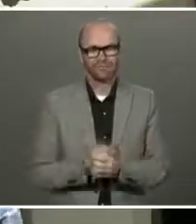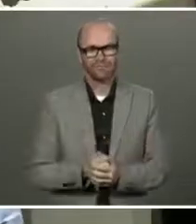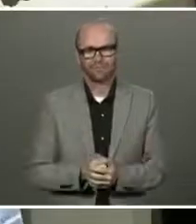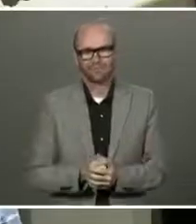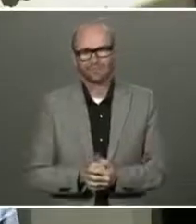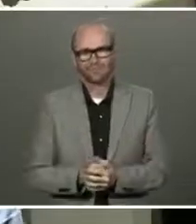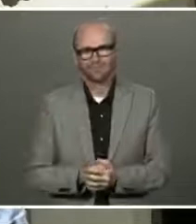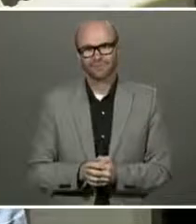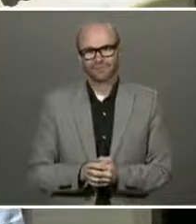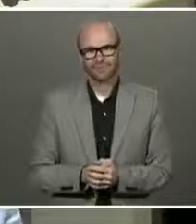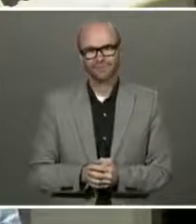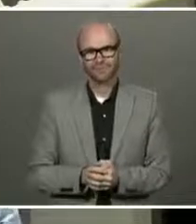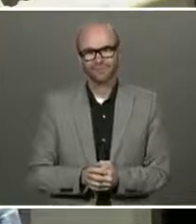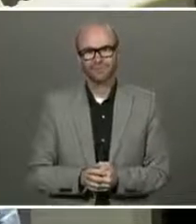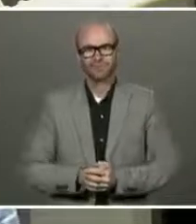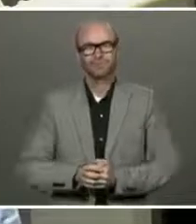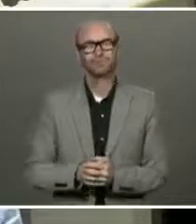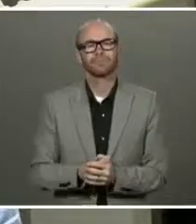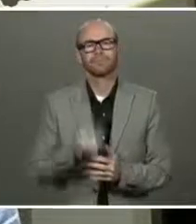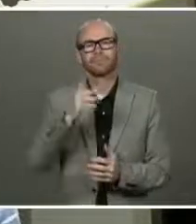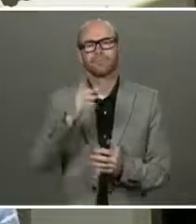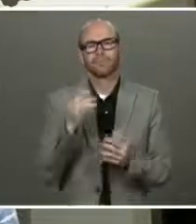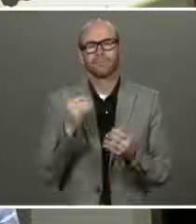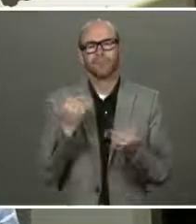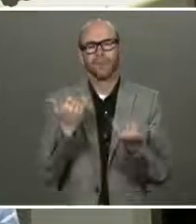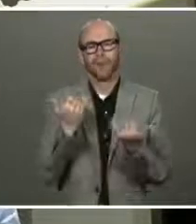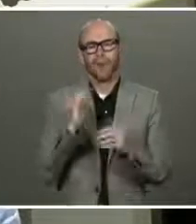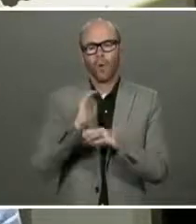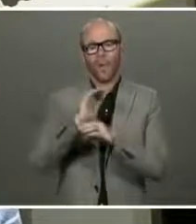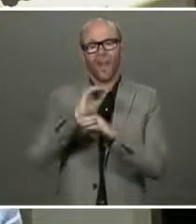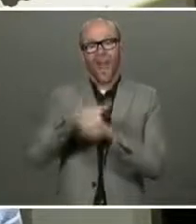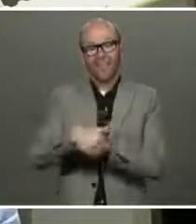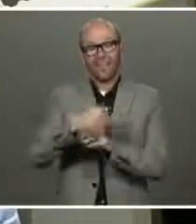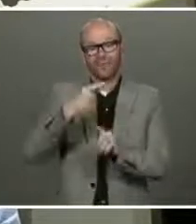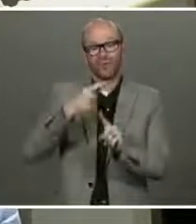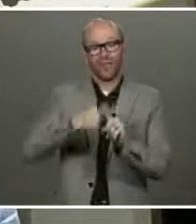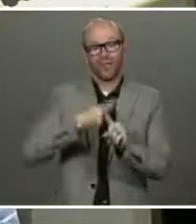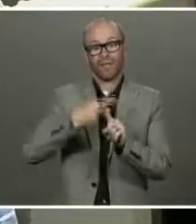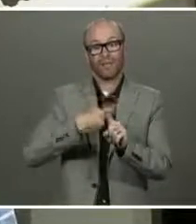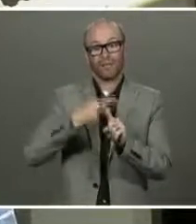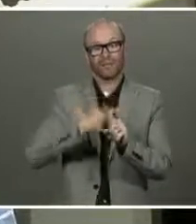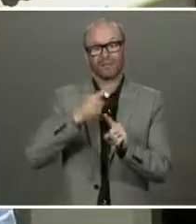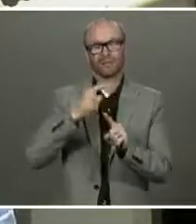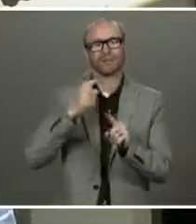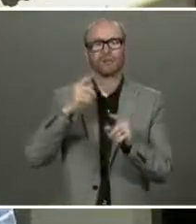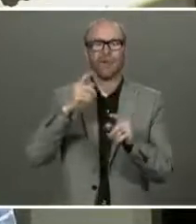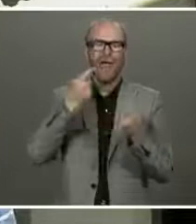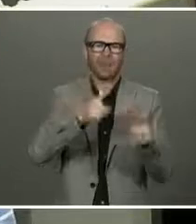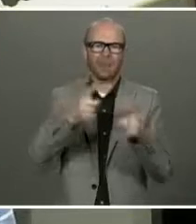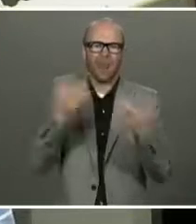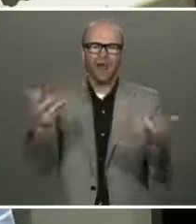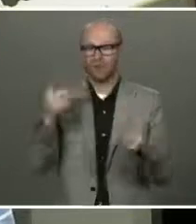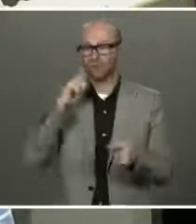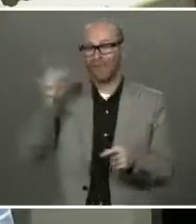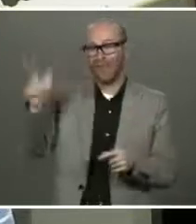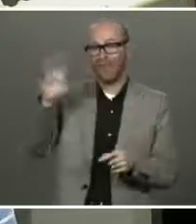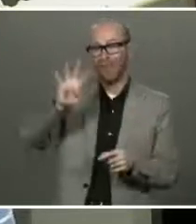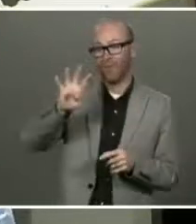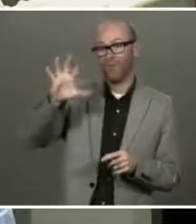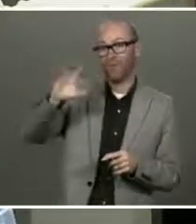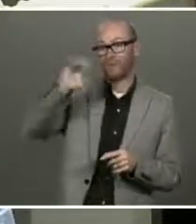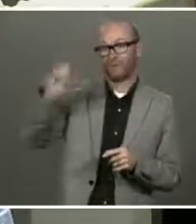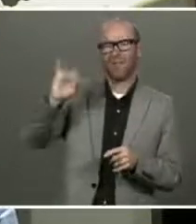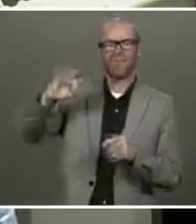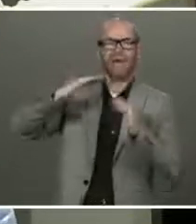Hey, Governor. Nightly rentals are proliferating around Utah, and Park City leads with 43% of our housing stock being short-term